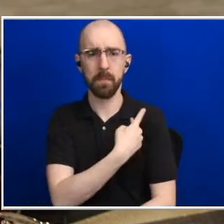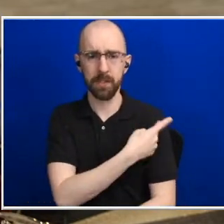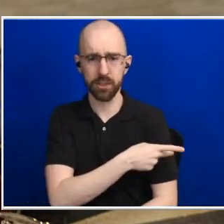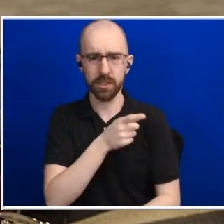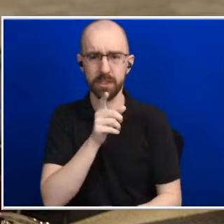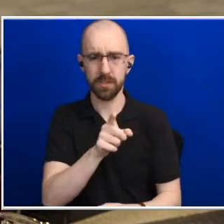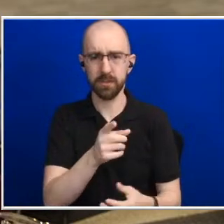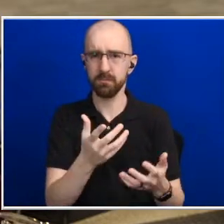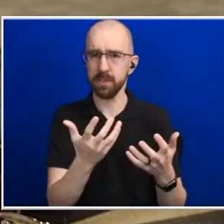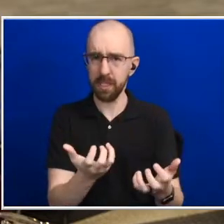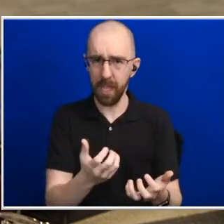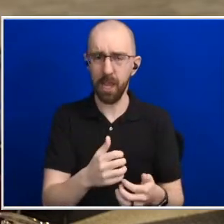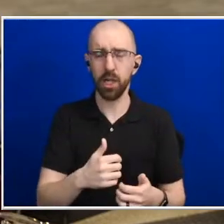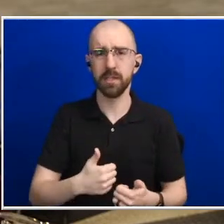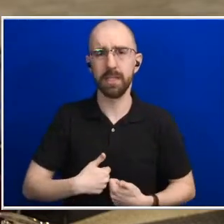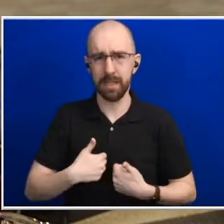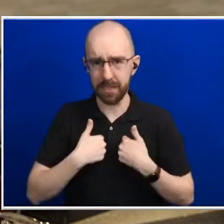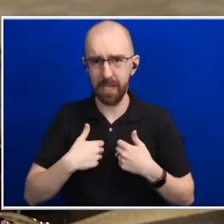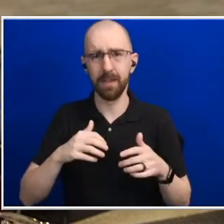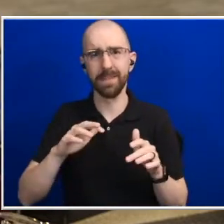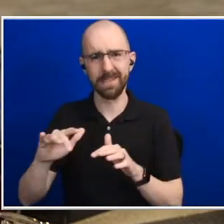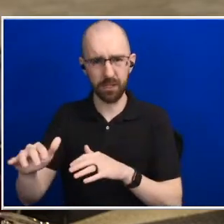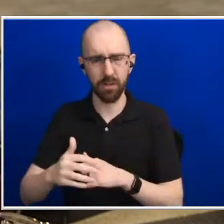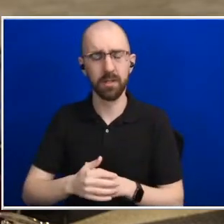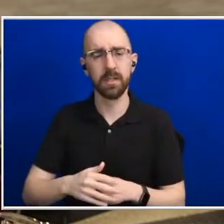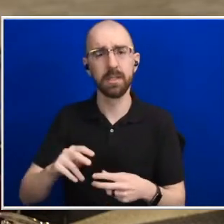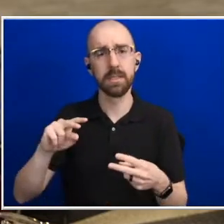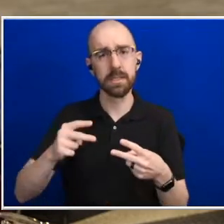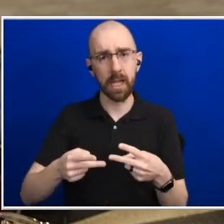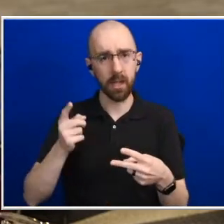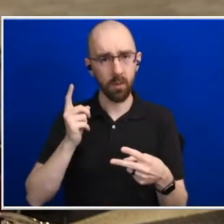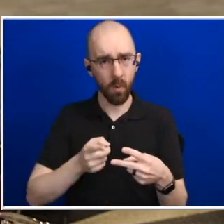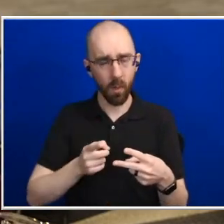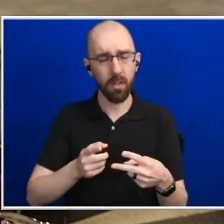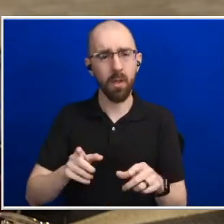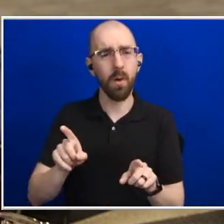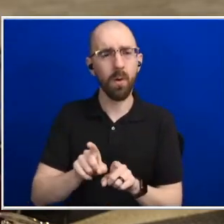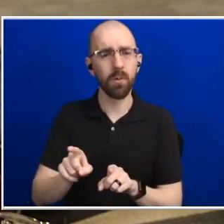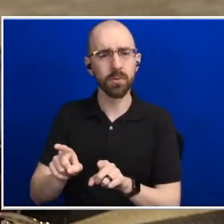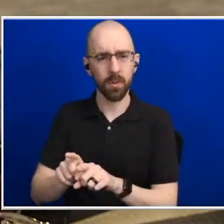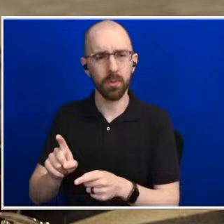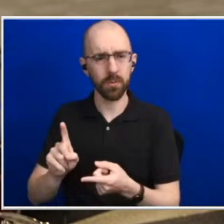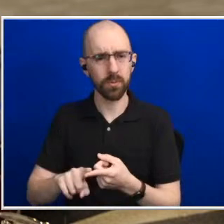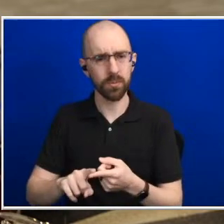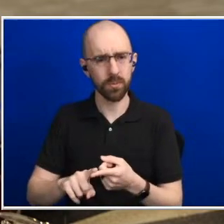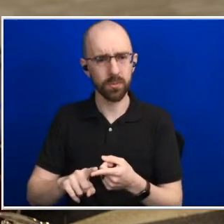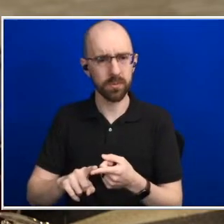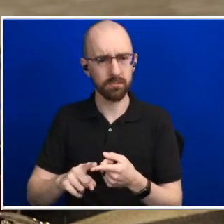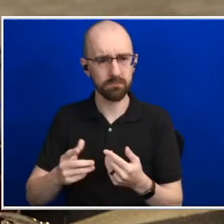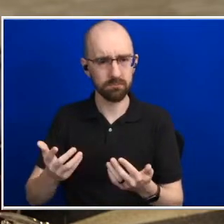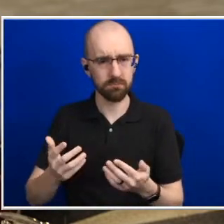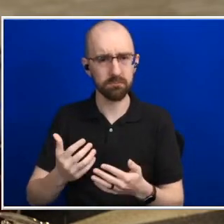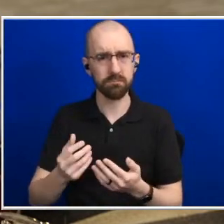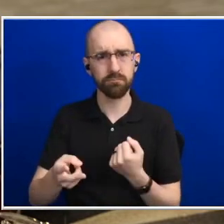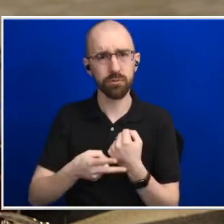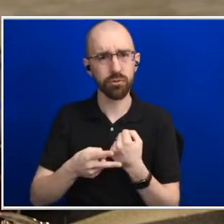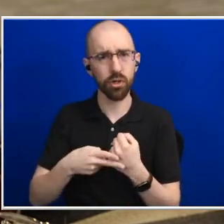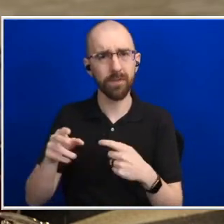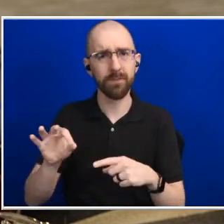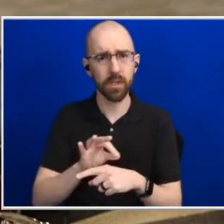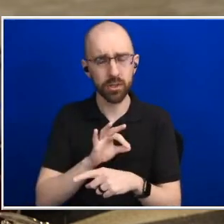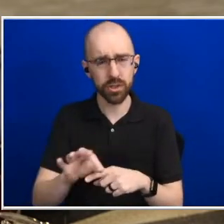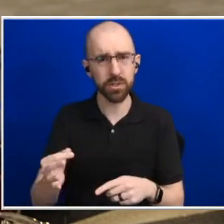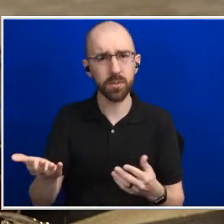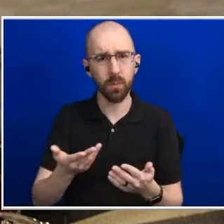etc. But the second goal is also to preserve function. Okay, what does the patient